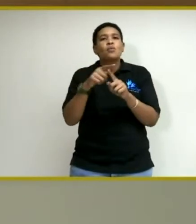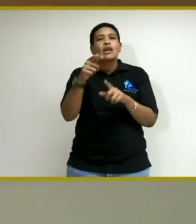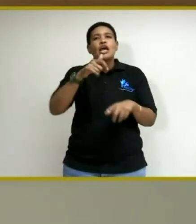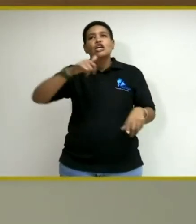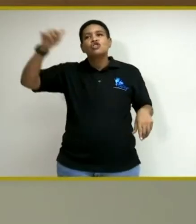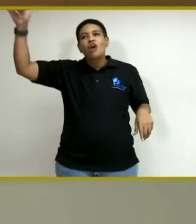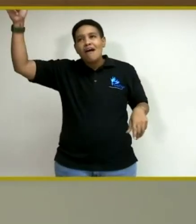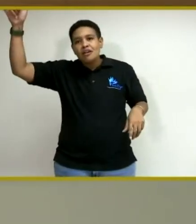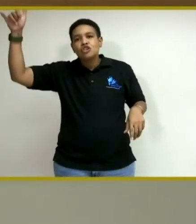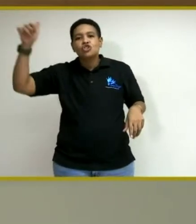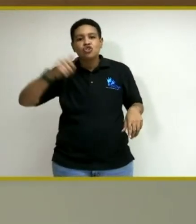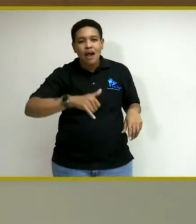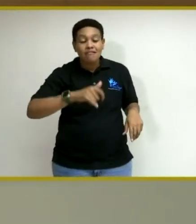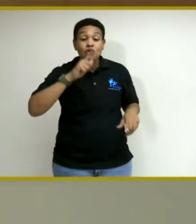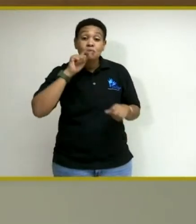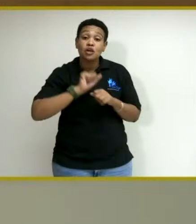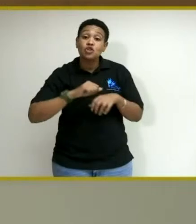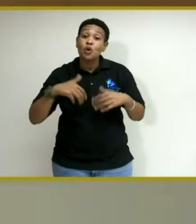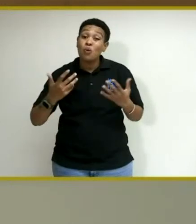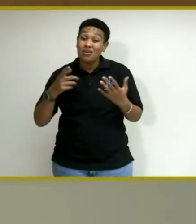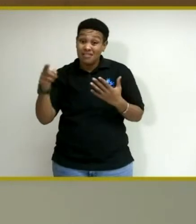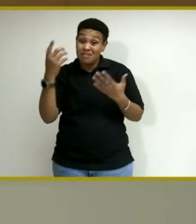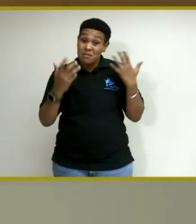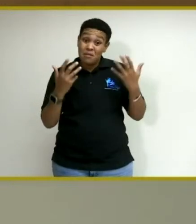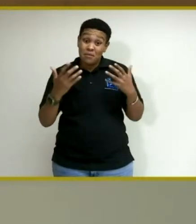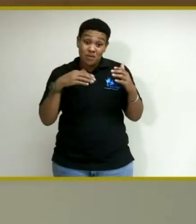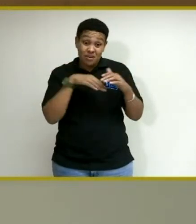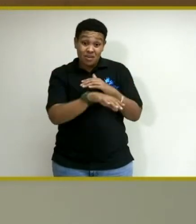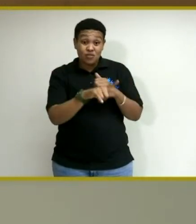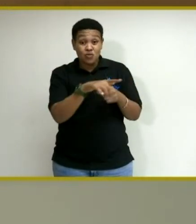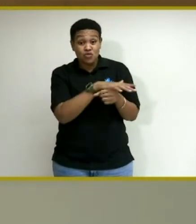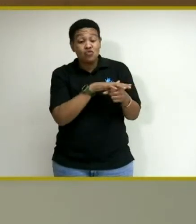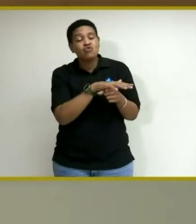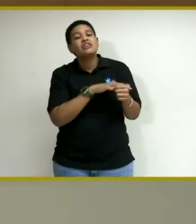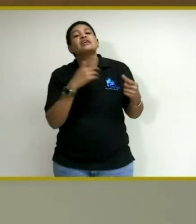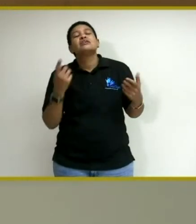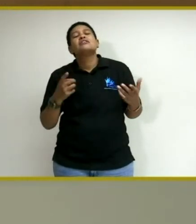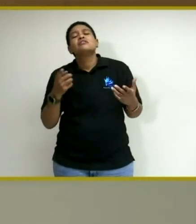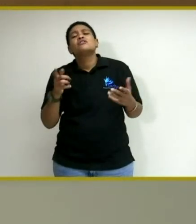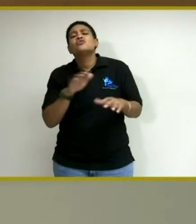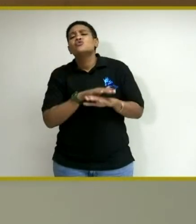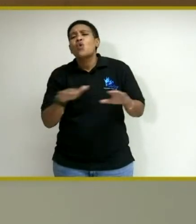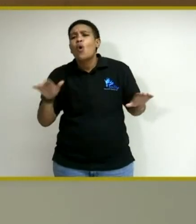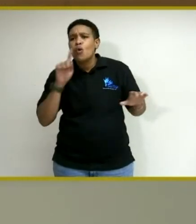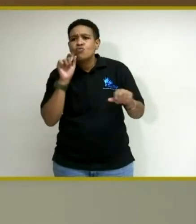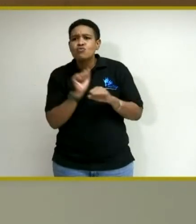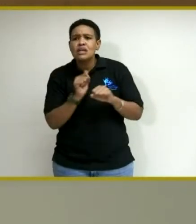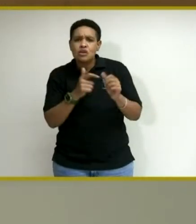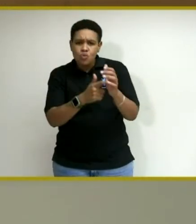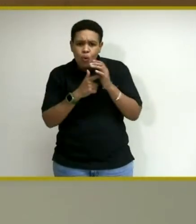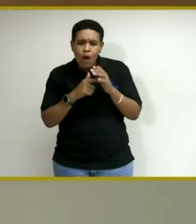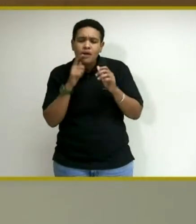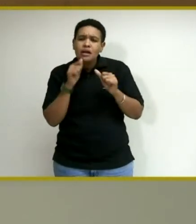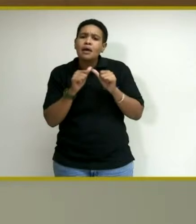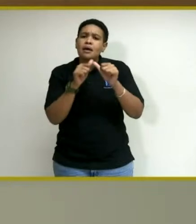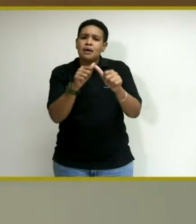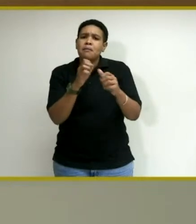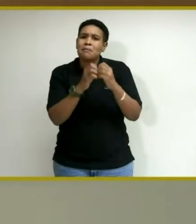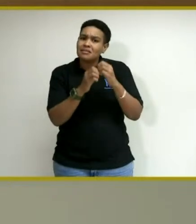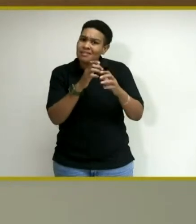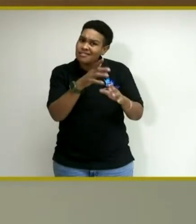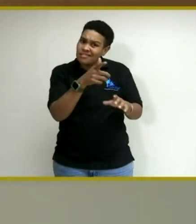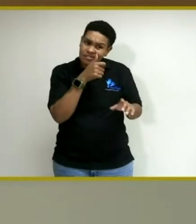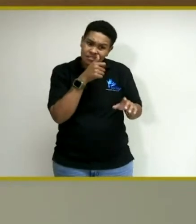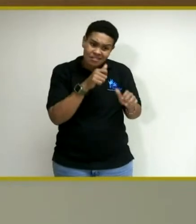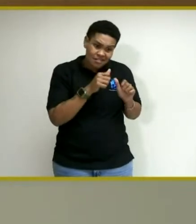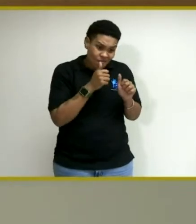travel abroad, to ensure that even though they may go into jurisdictions that do not require the maintenance of the precautions